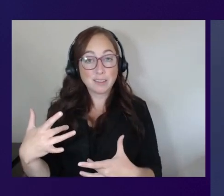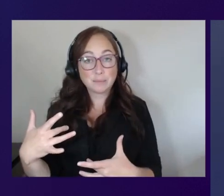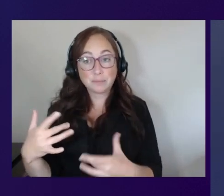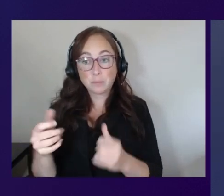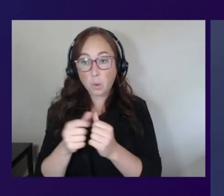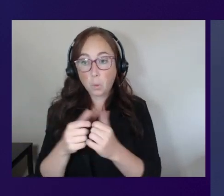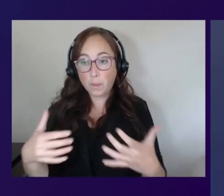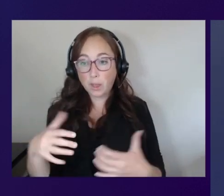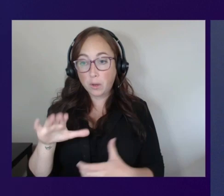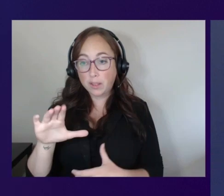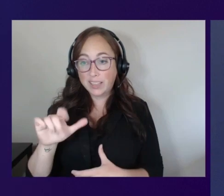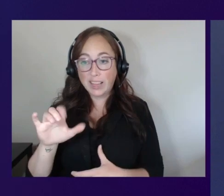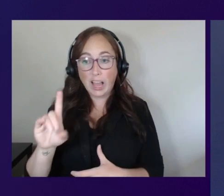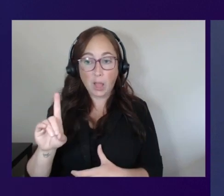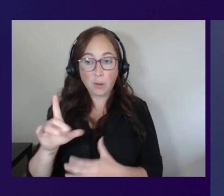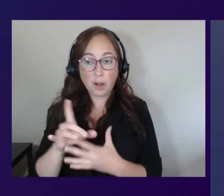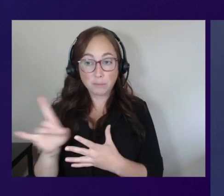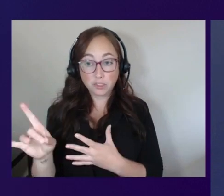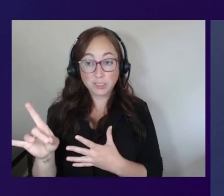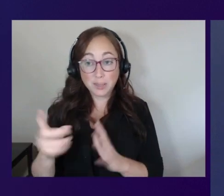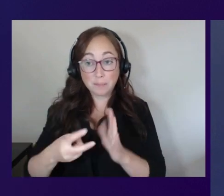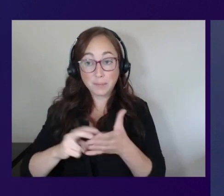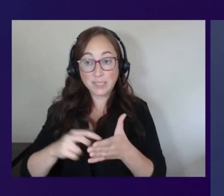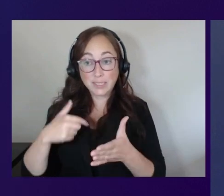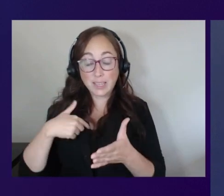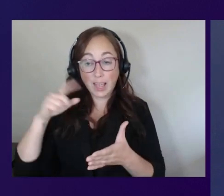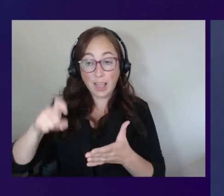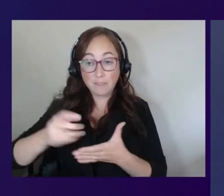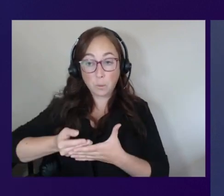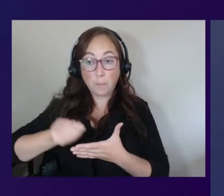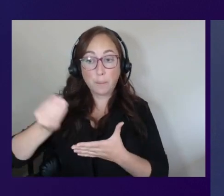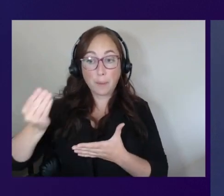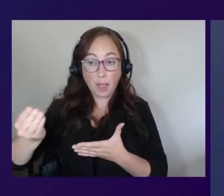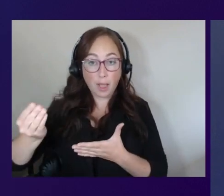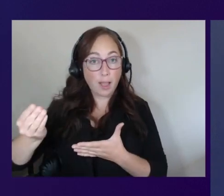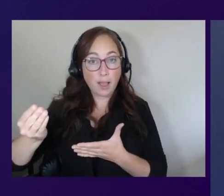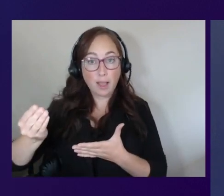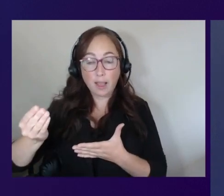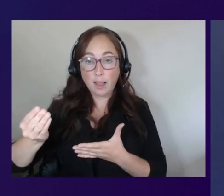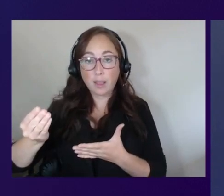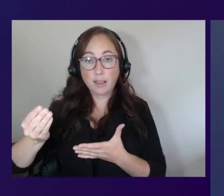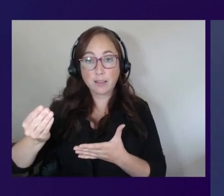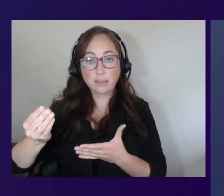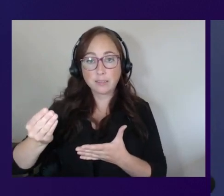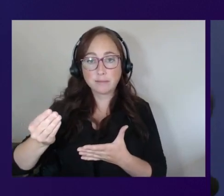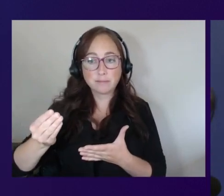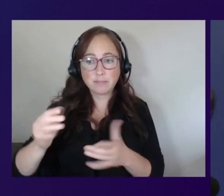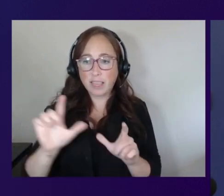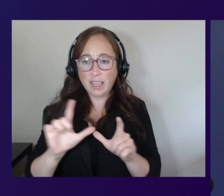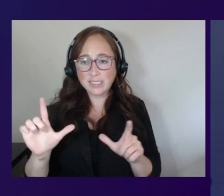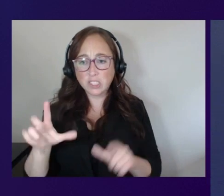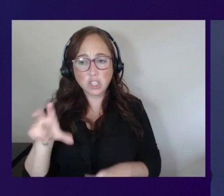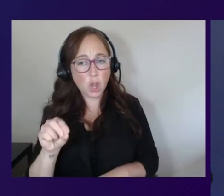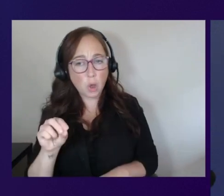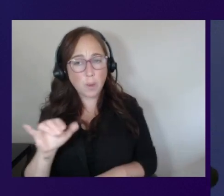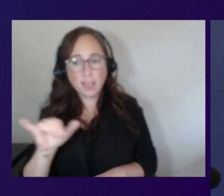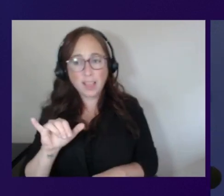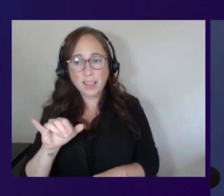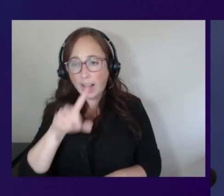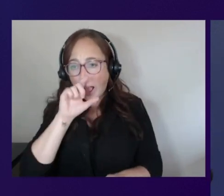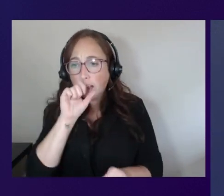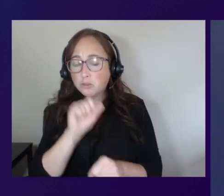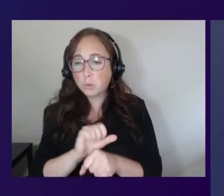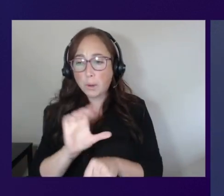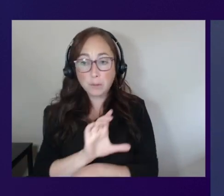option, right, I would have to buy some sort of compute. License. Oh no, just some sort of compute, like a physical laptop